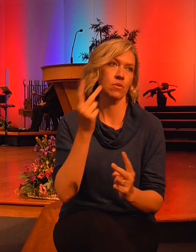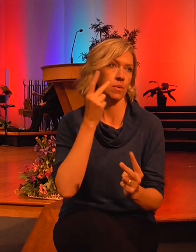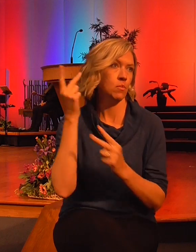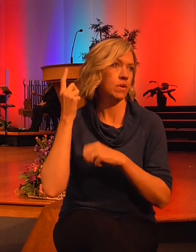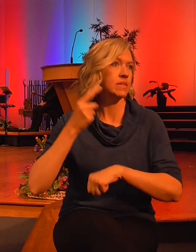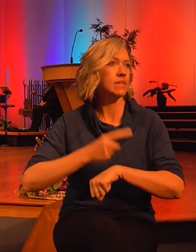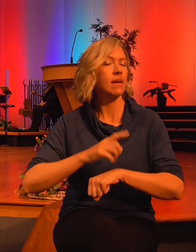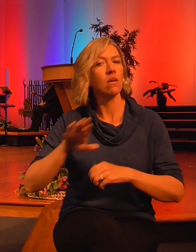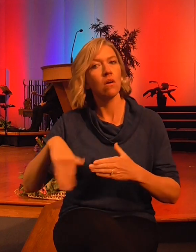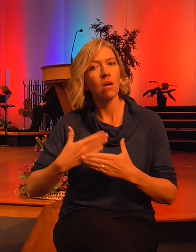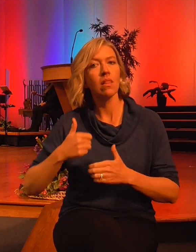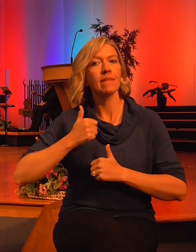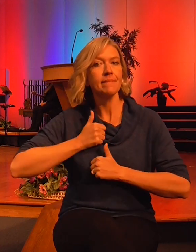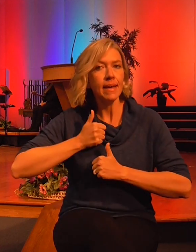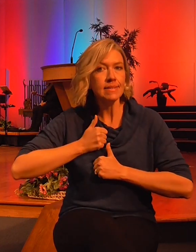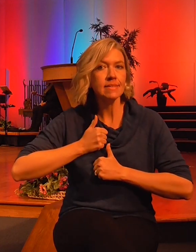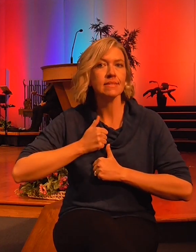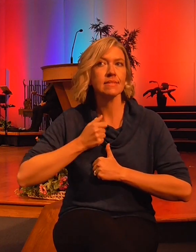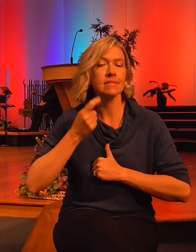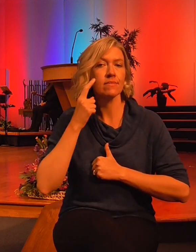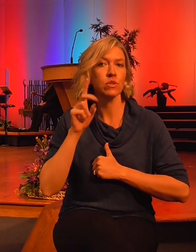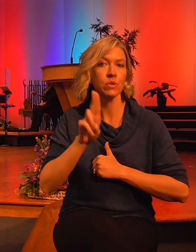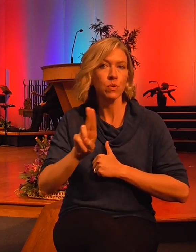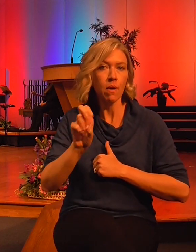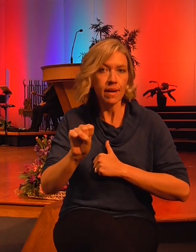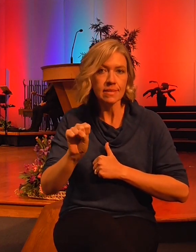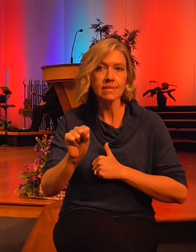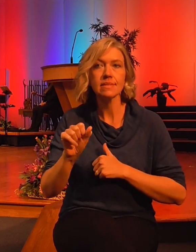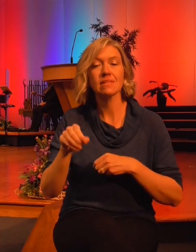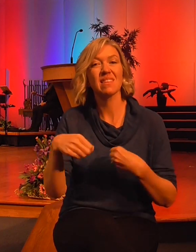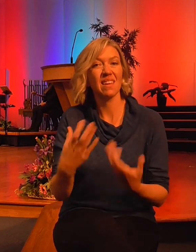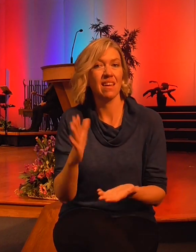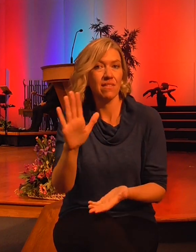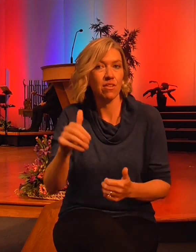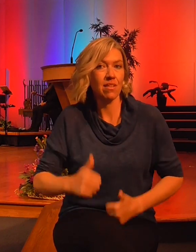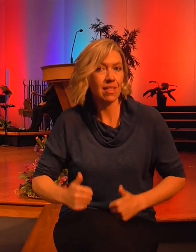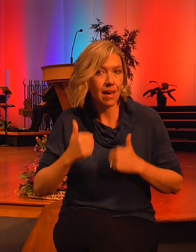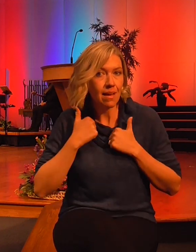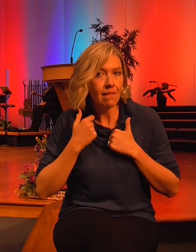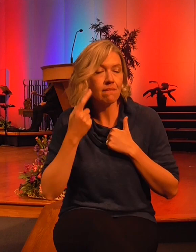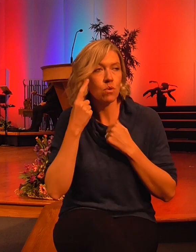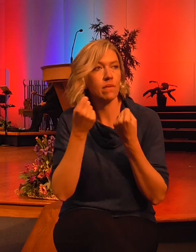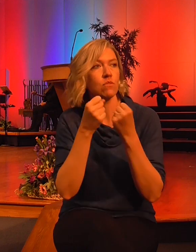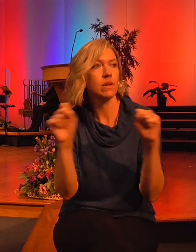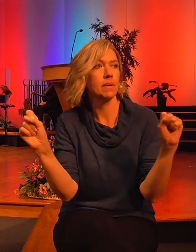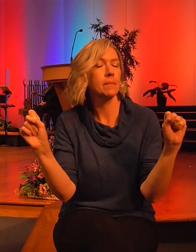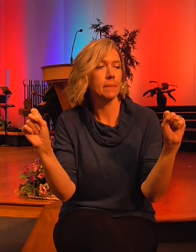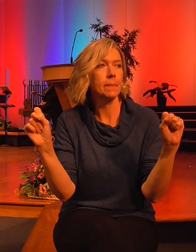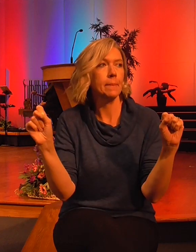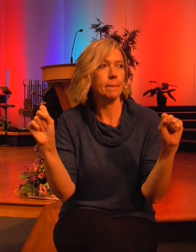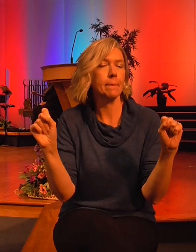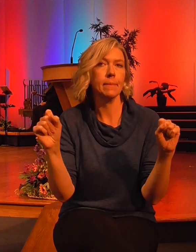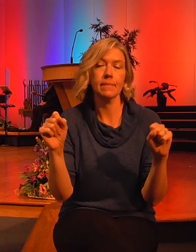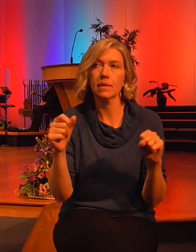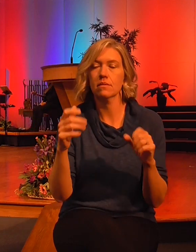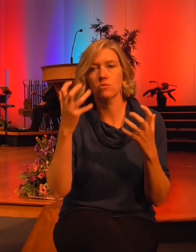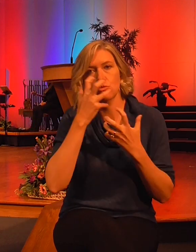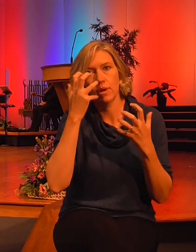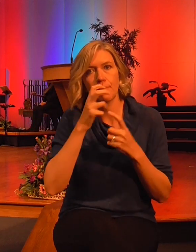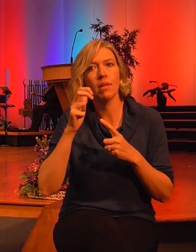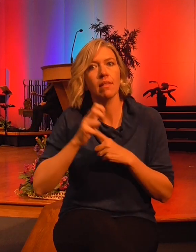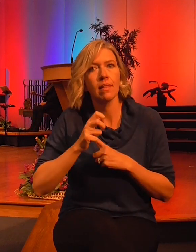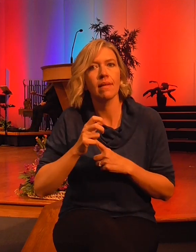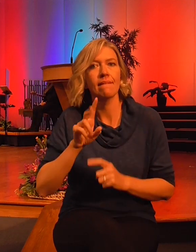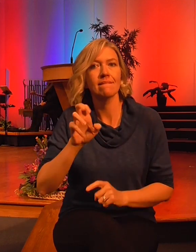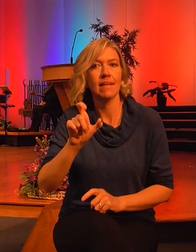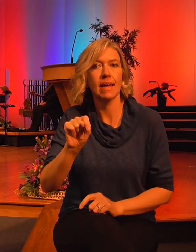those veterans of the United States who gave their life for freedom. An incredible veteran and member of Mile High Church,